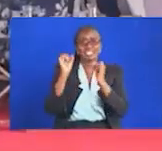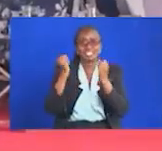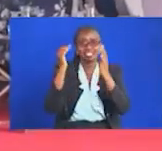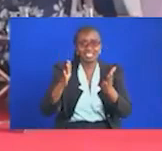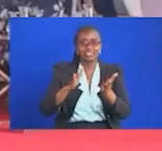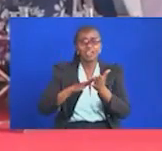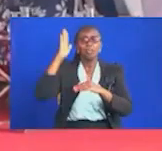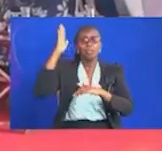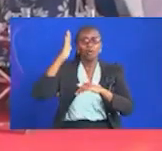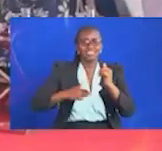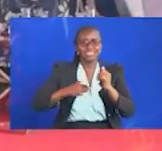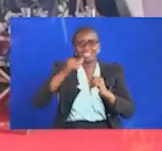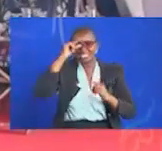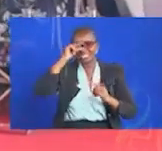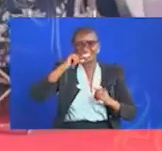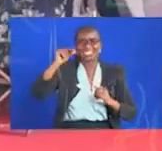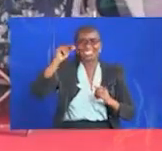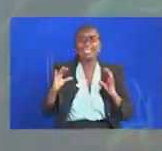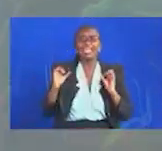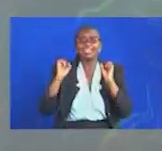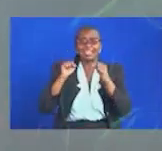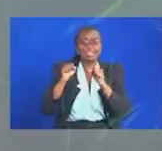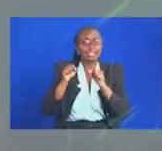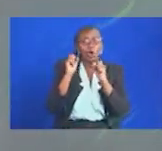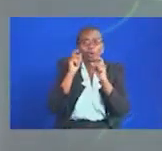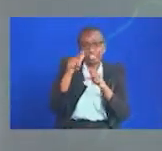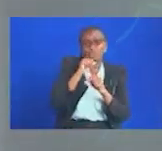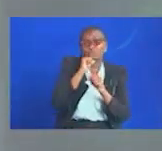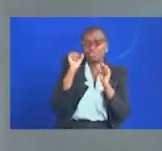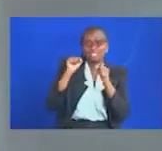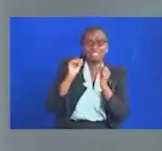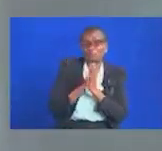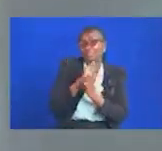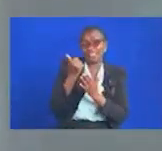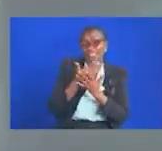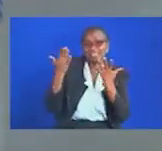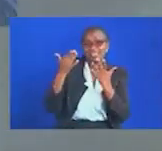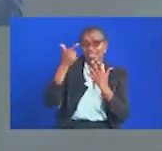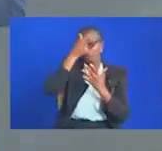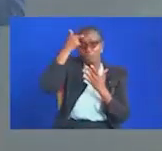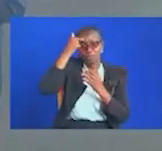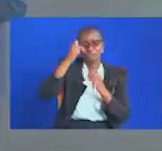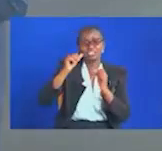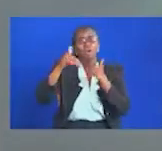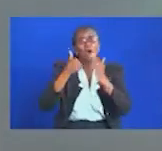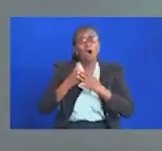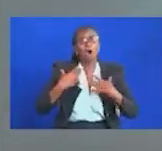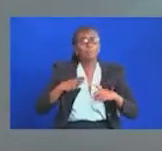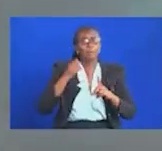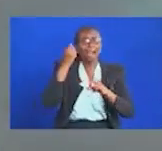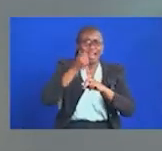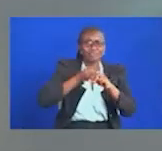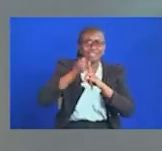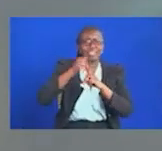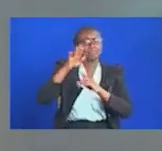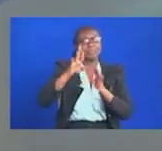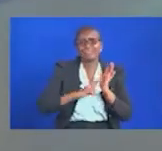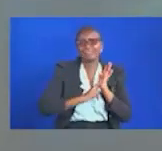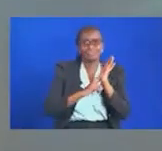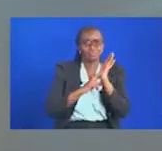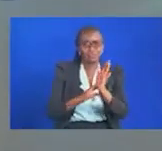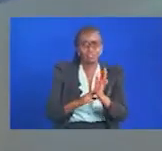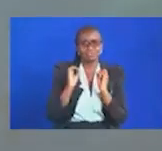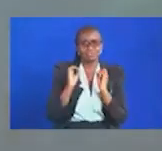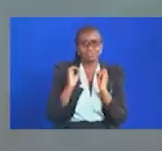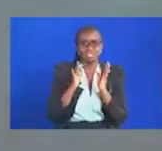than Greek, Hebrew, Prince on certain things, because it is the Savior we are projecting in His revelation.